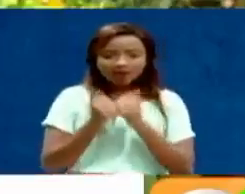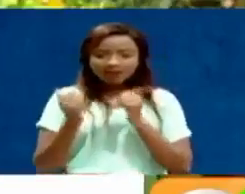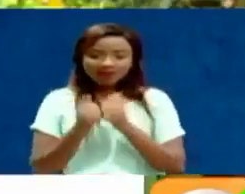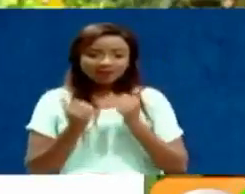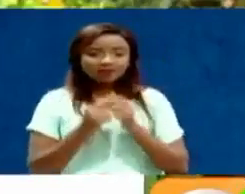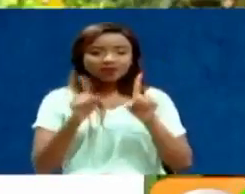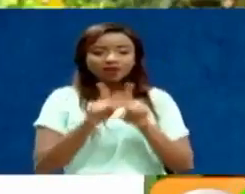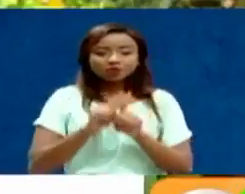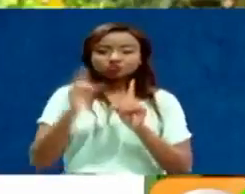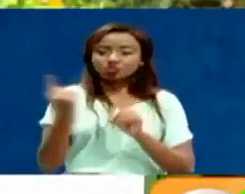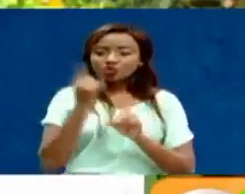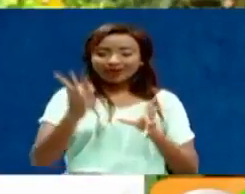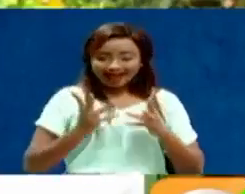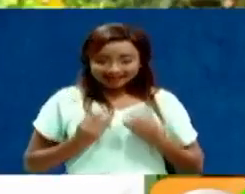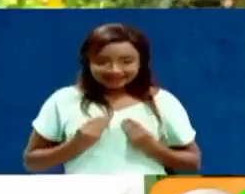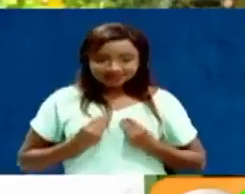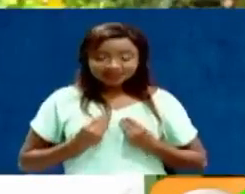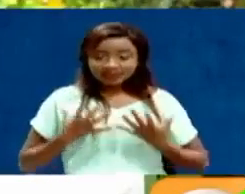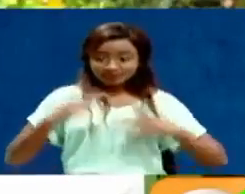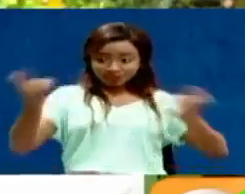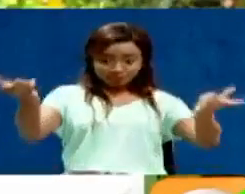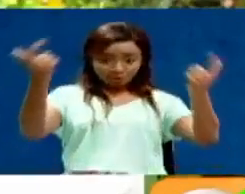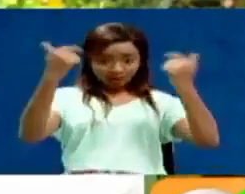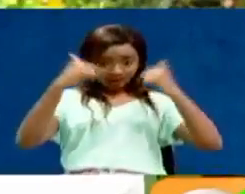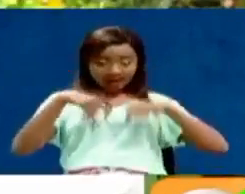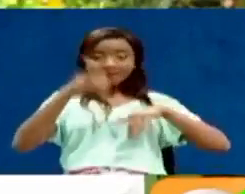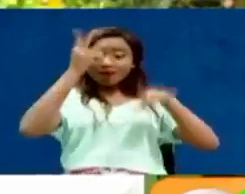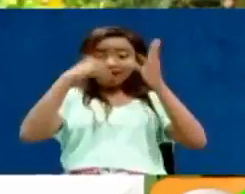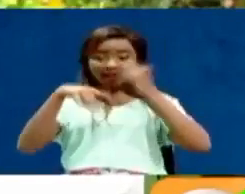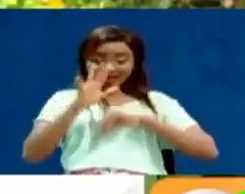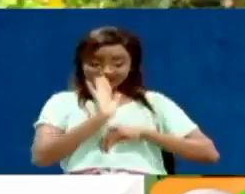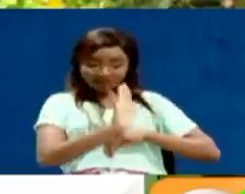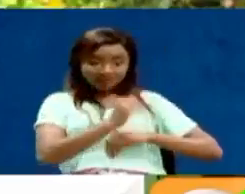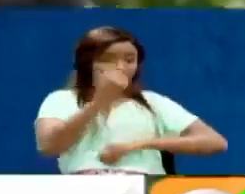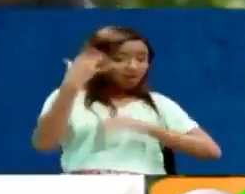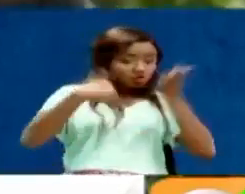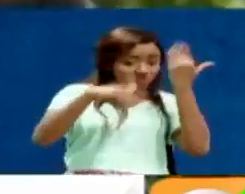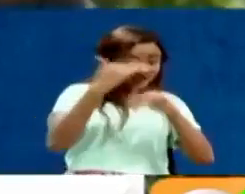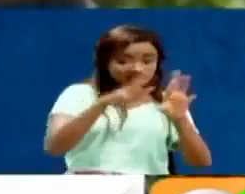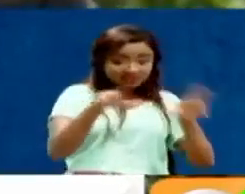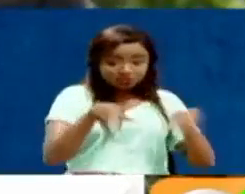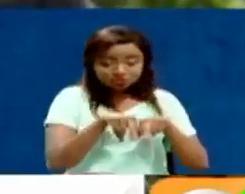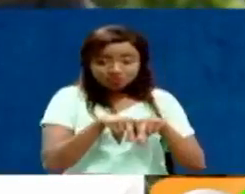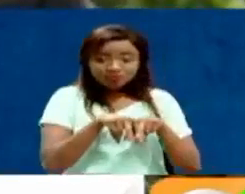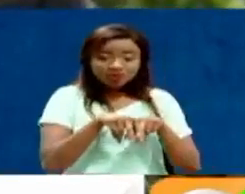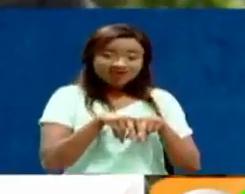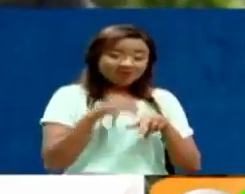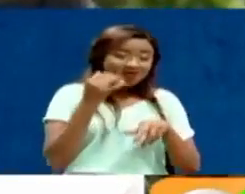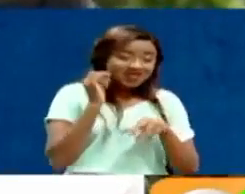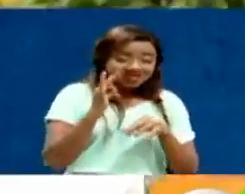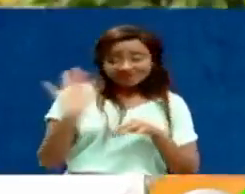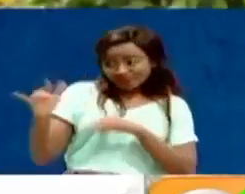on-campus learning when we have been advised by the experts that it is safe to do so. We are